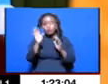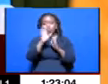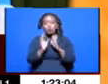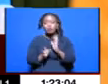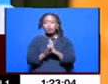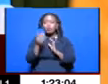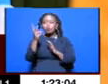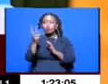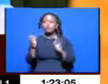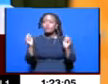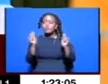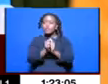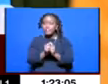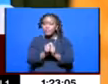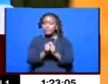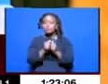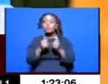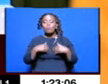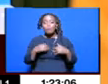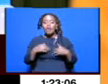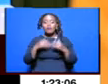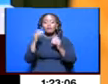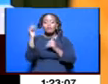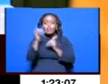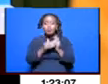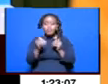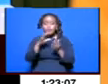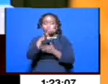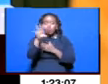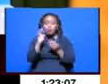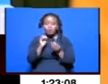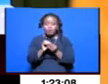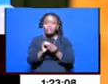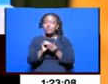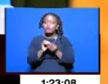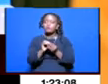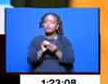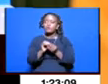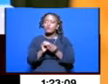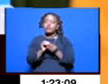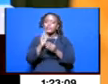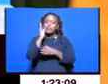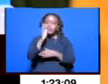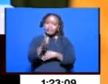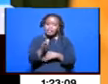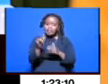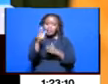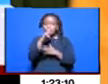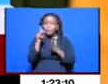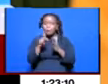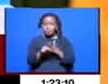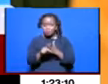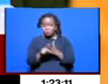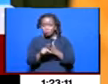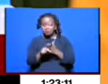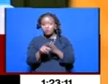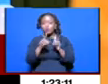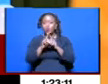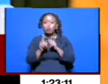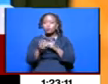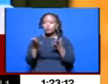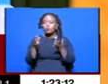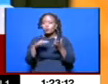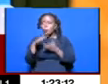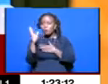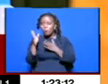has within it comprehensive provisions, directive principles, and normative